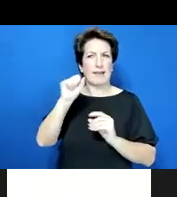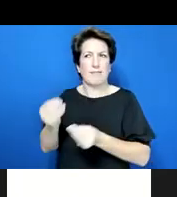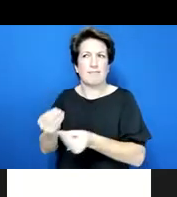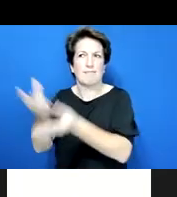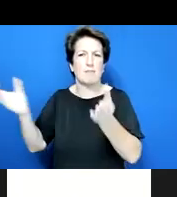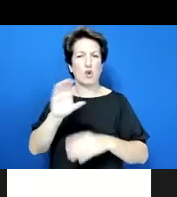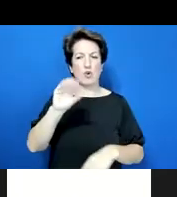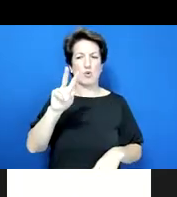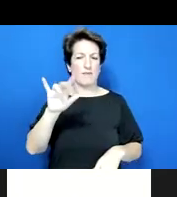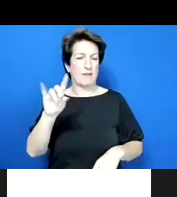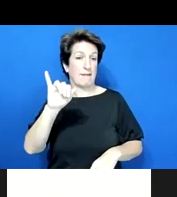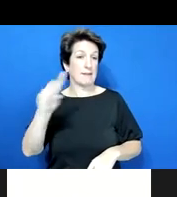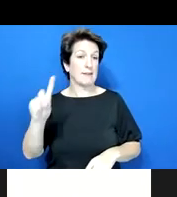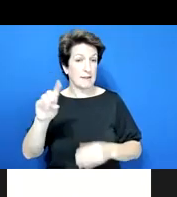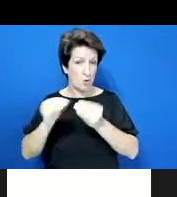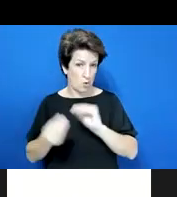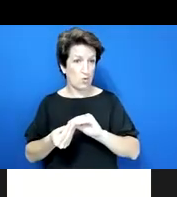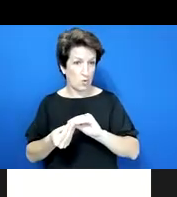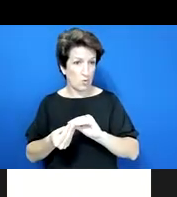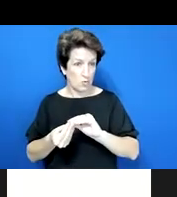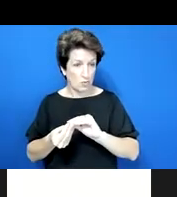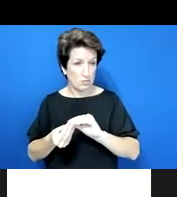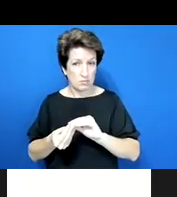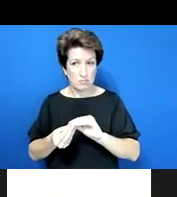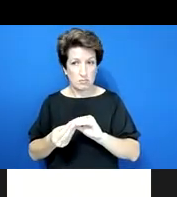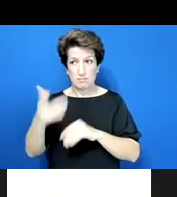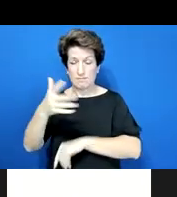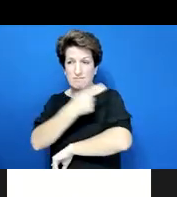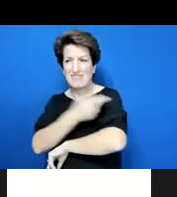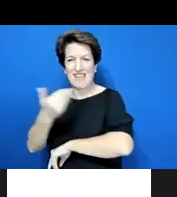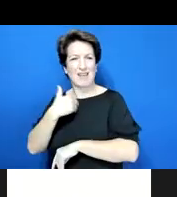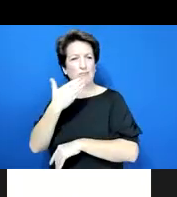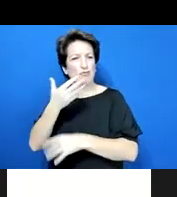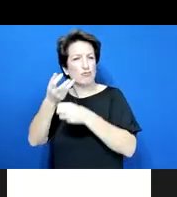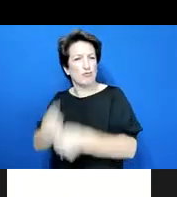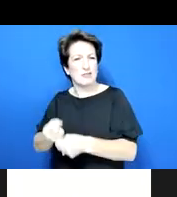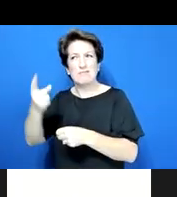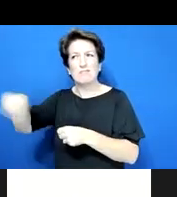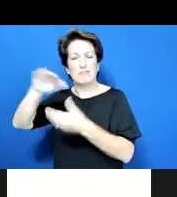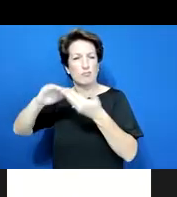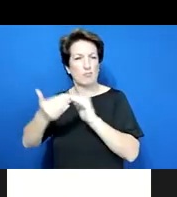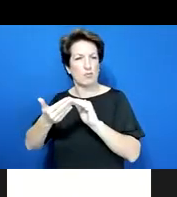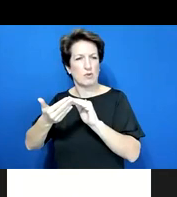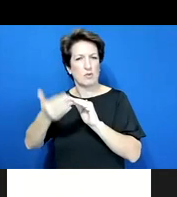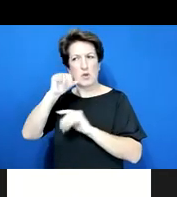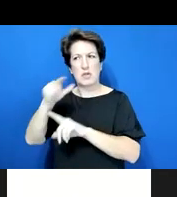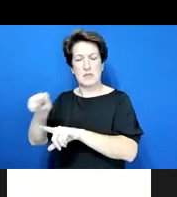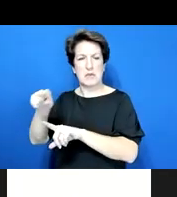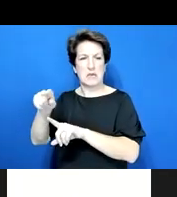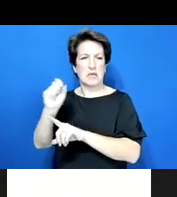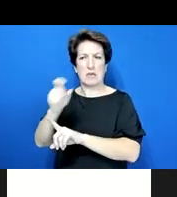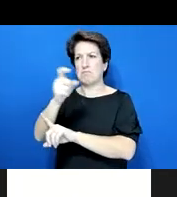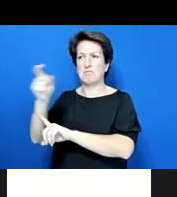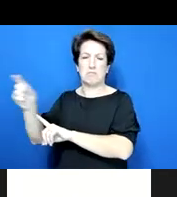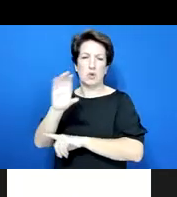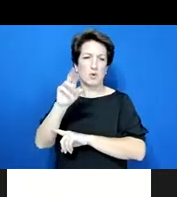IDs so that they could work with folks that they vaccinated and have built trust with in the community? Yeah, thanks, Sebastian, for the question. Yeah,